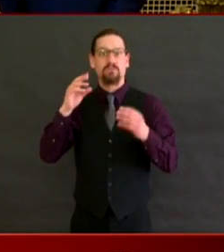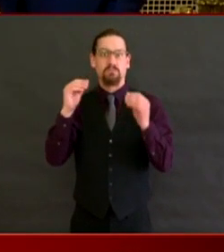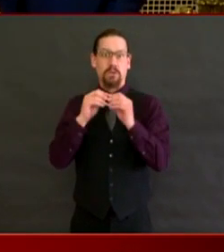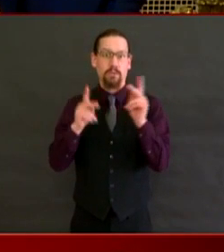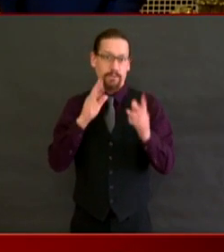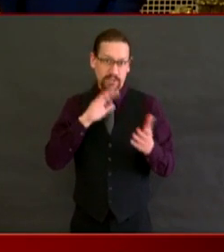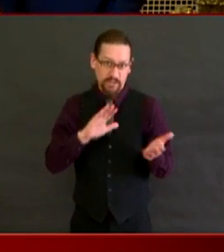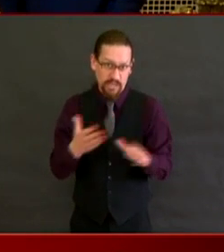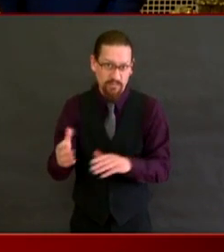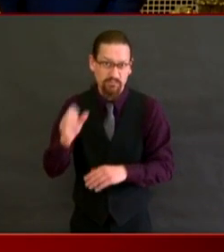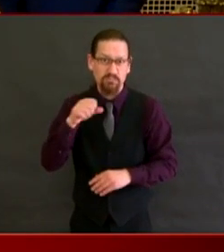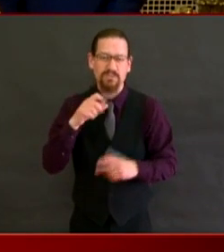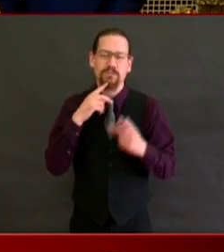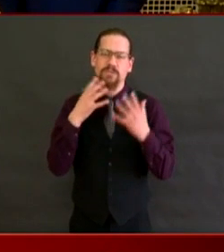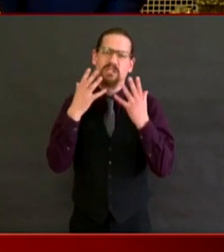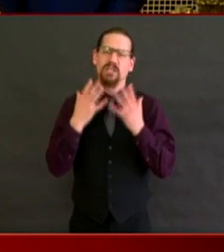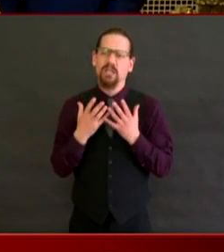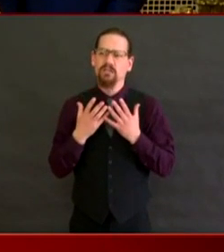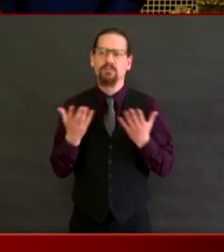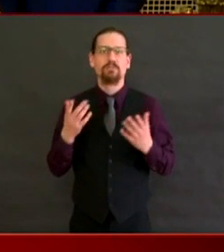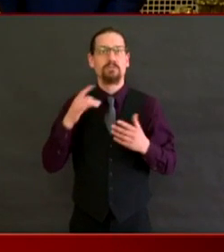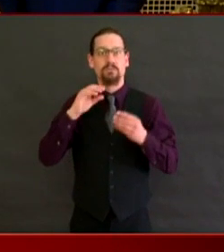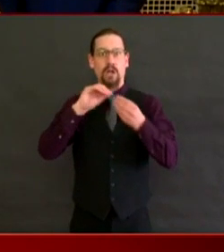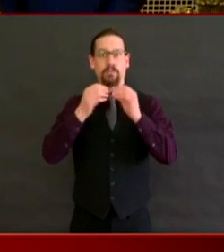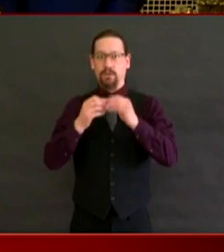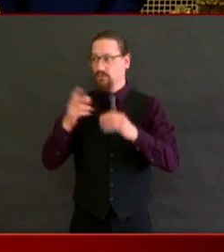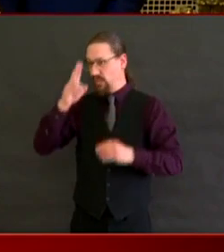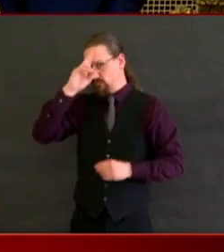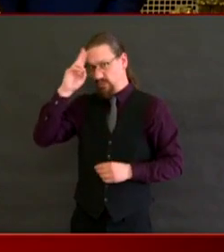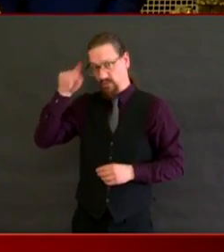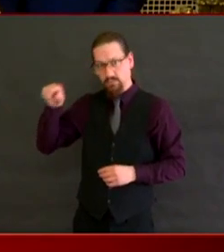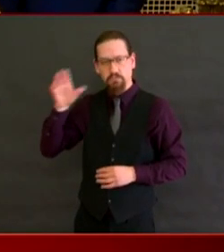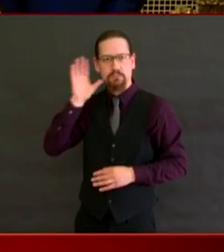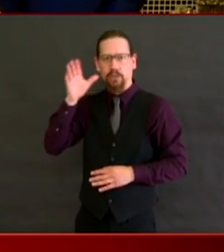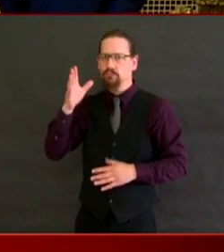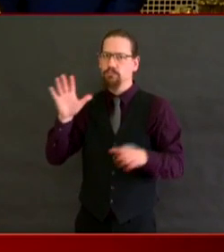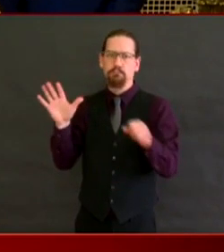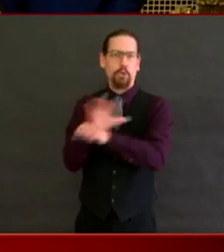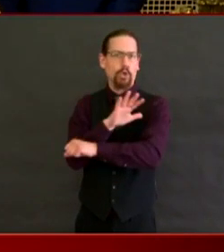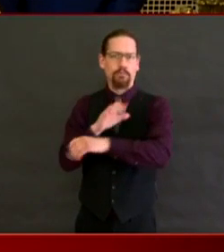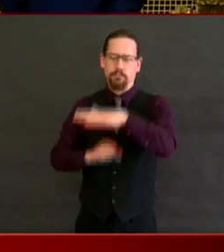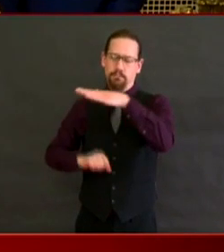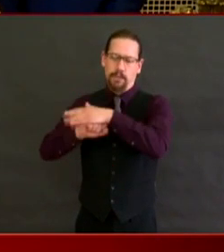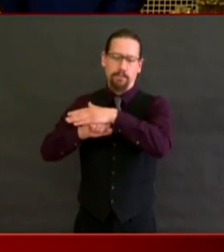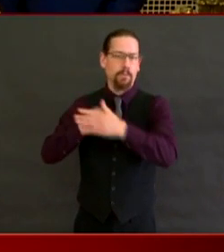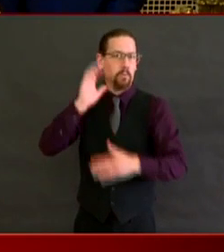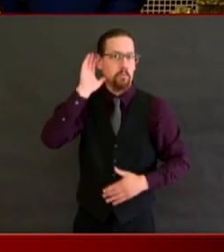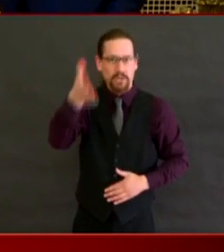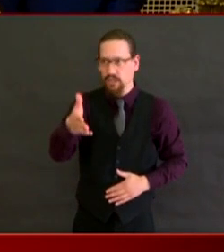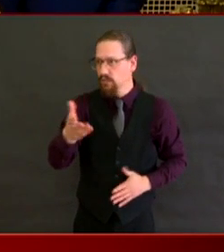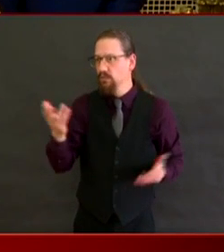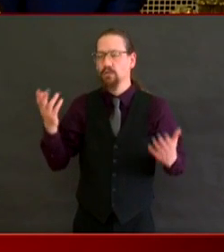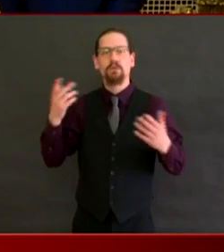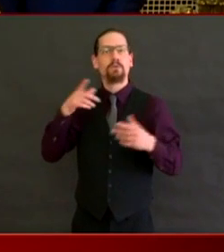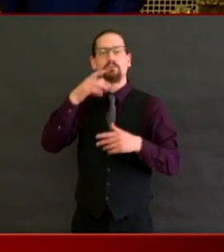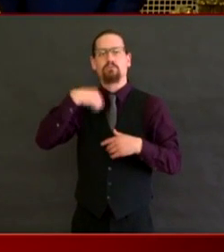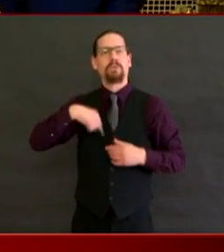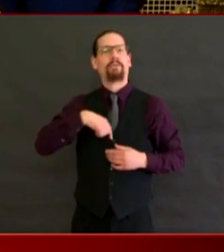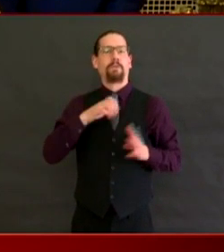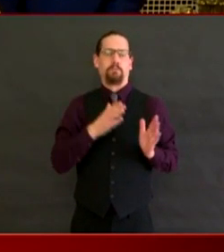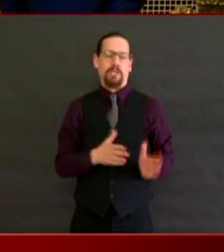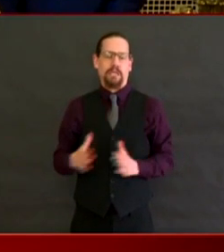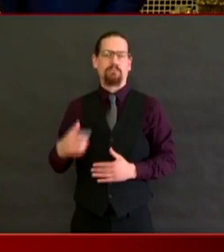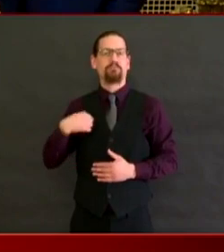our hospitals will be overwhelmed. That's what we know will happen. But what I also know will happen is if